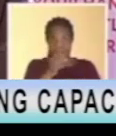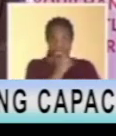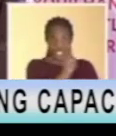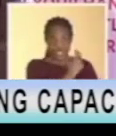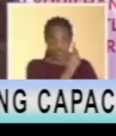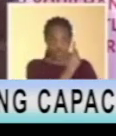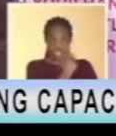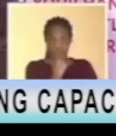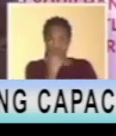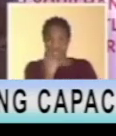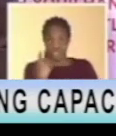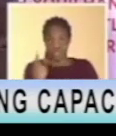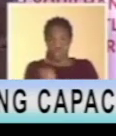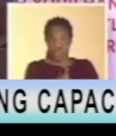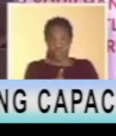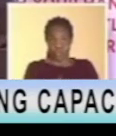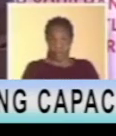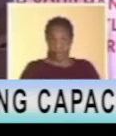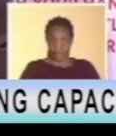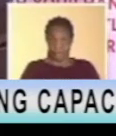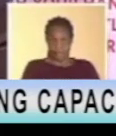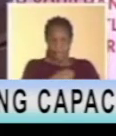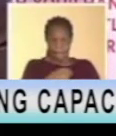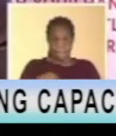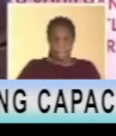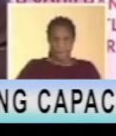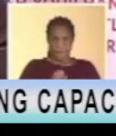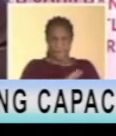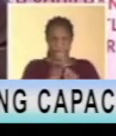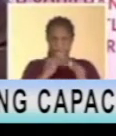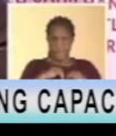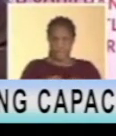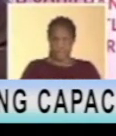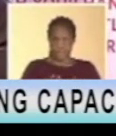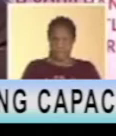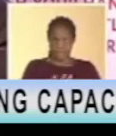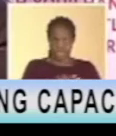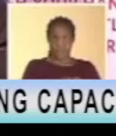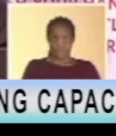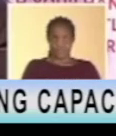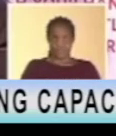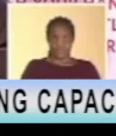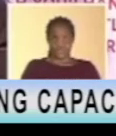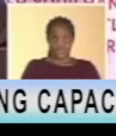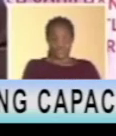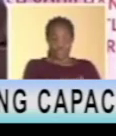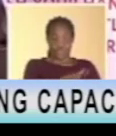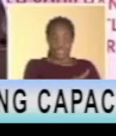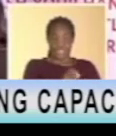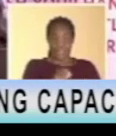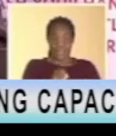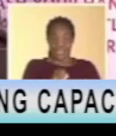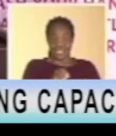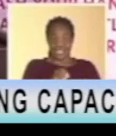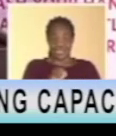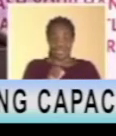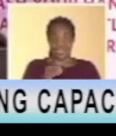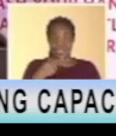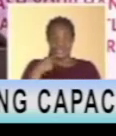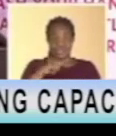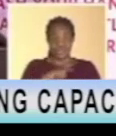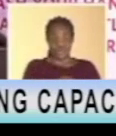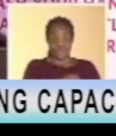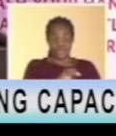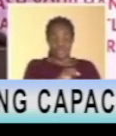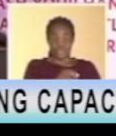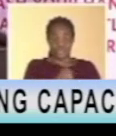each. The gender distribution comprises of 100 males and 50 females. Ages